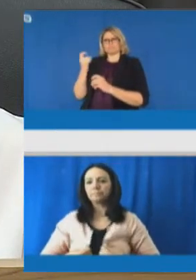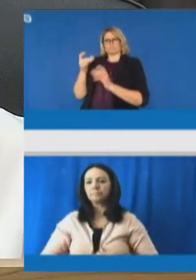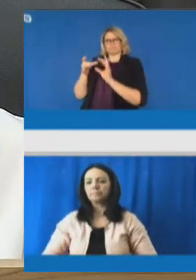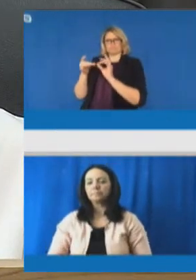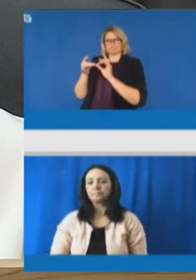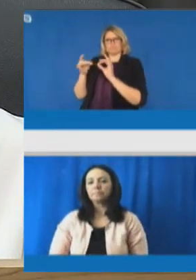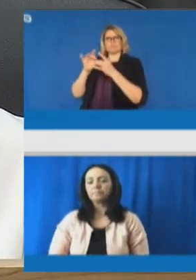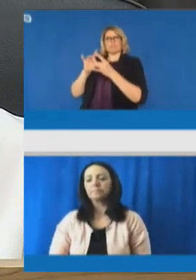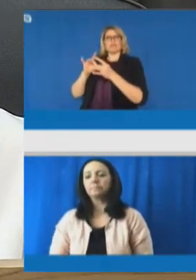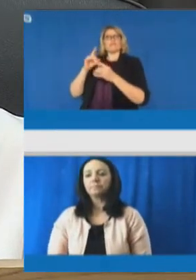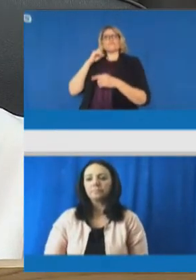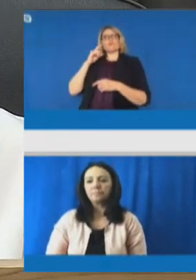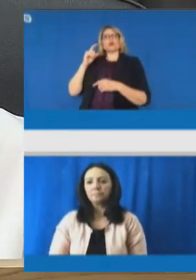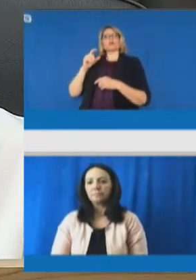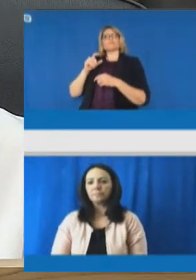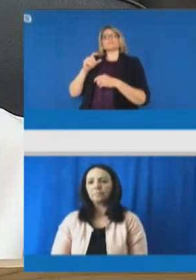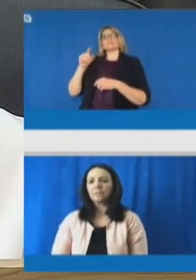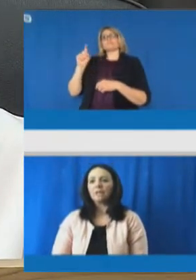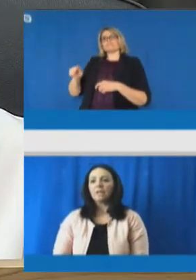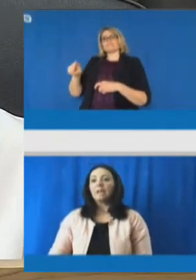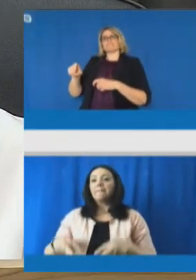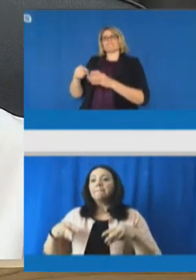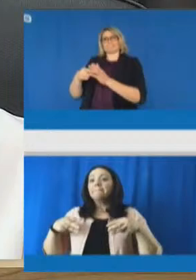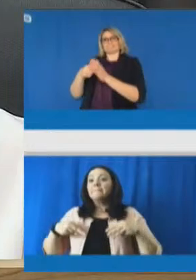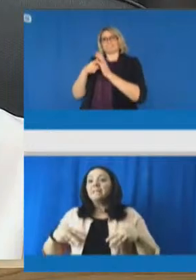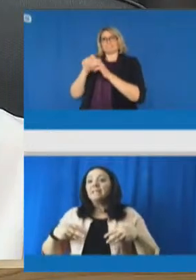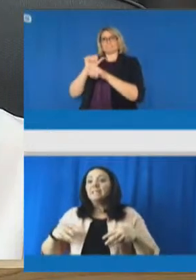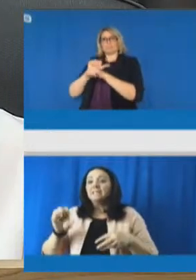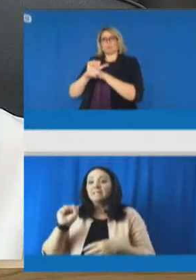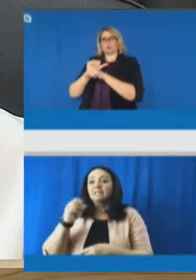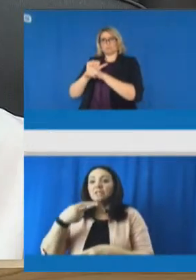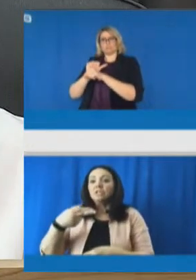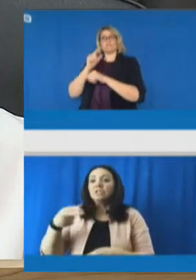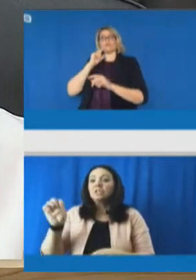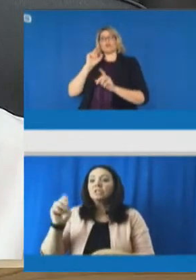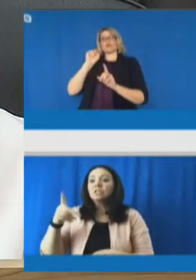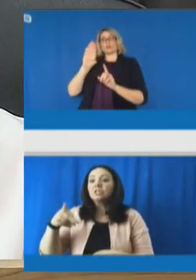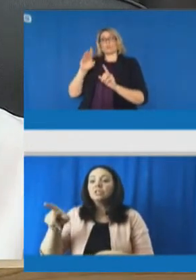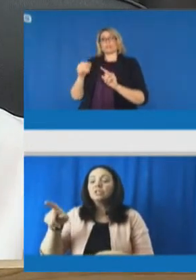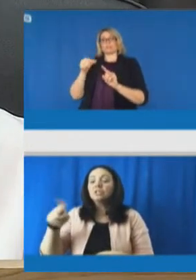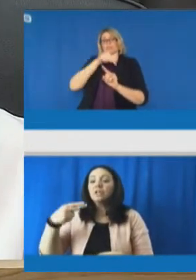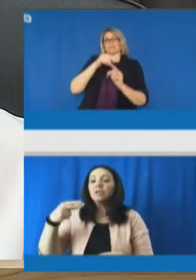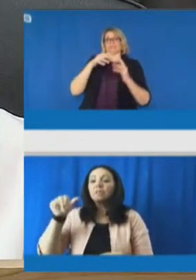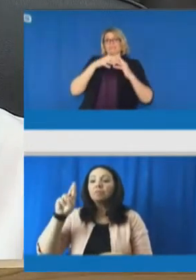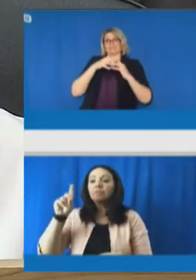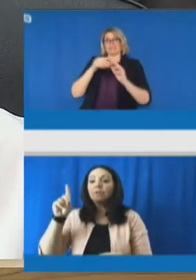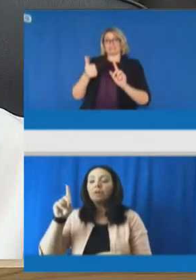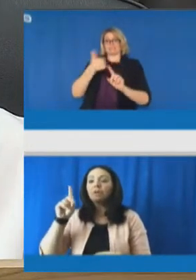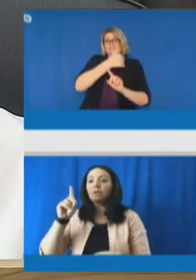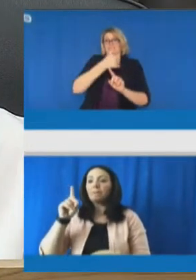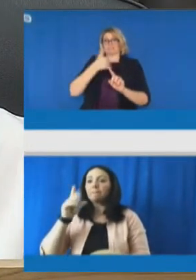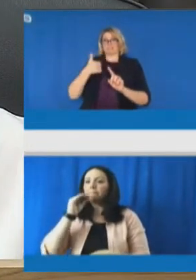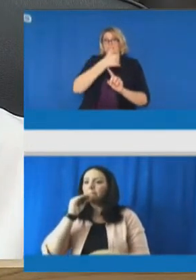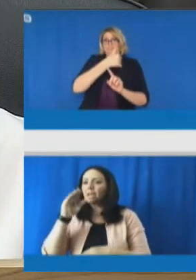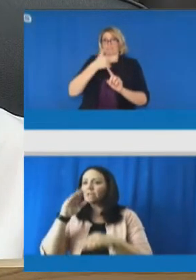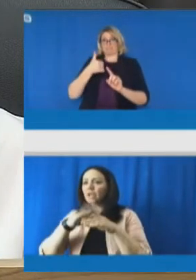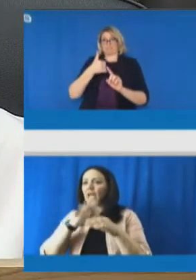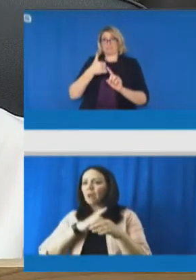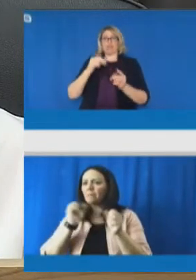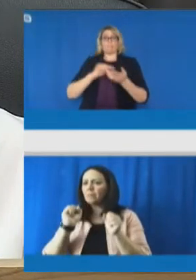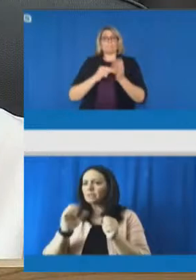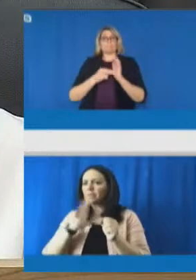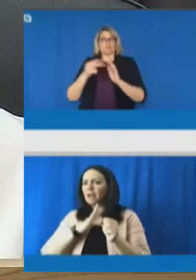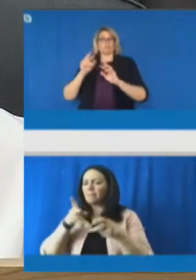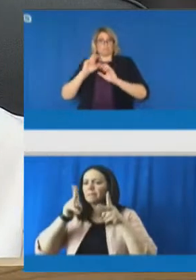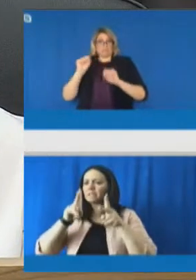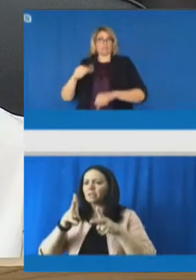orange to yellow too. I don't know if that would affect any of the international border crossing policy in terms of family members